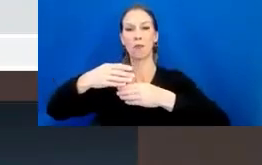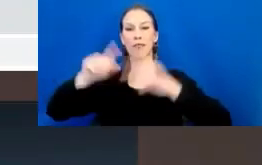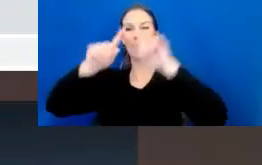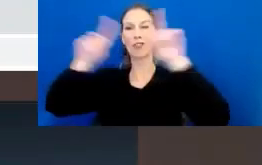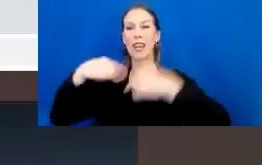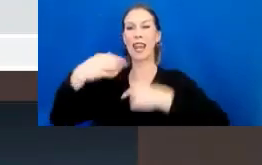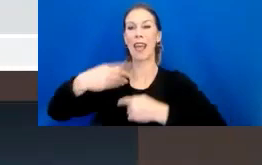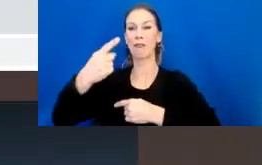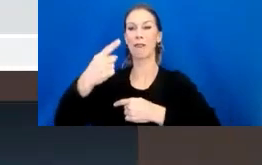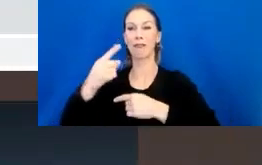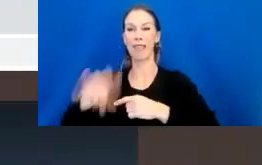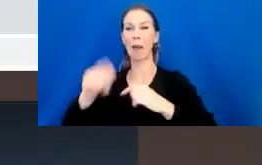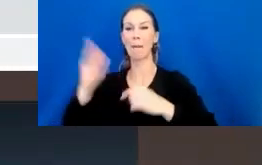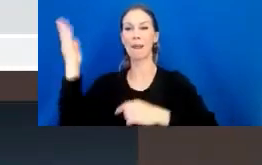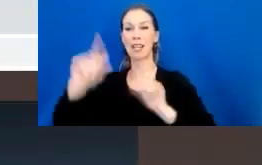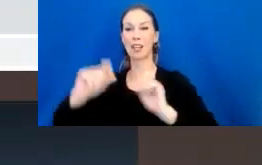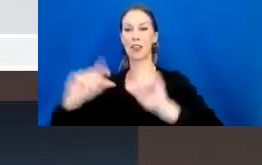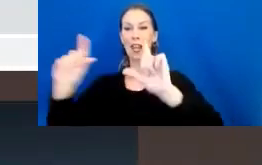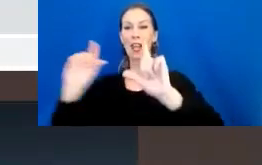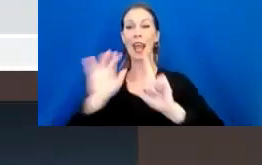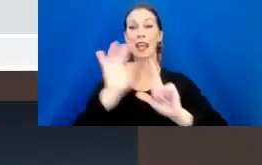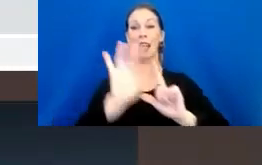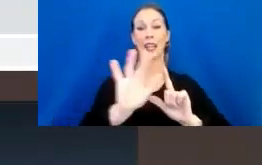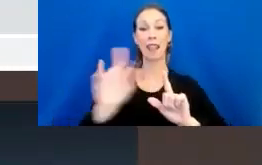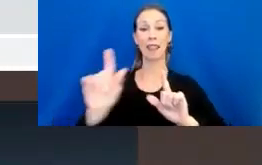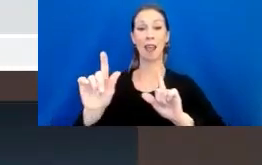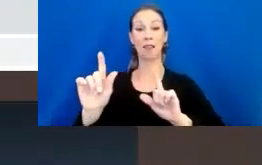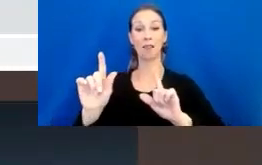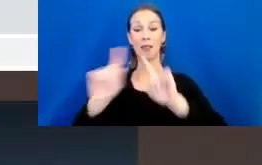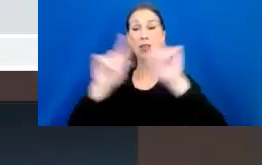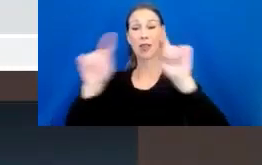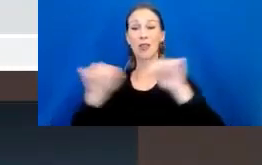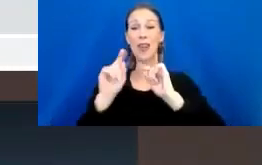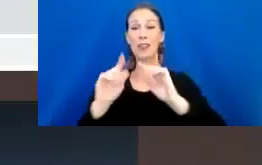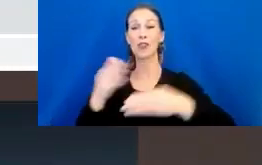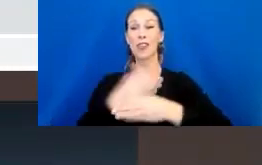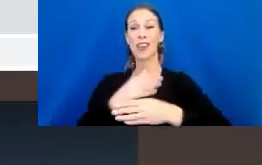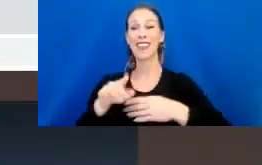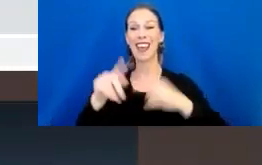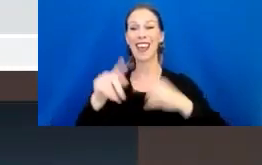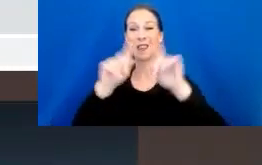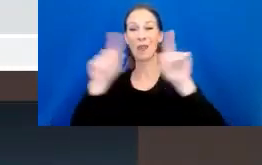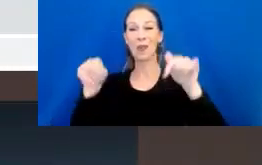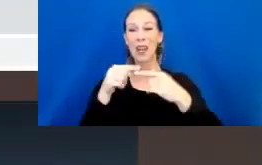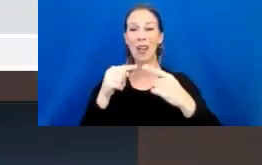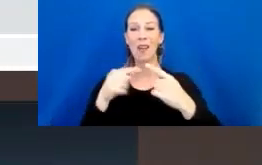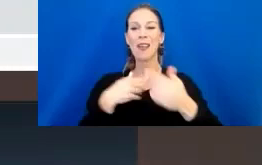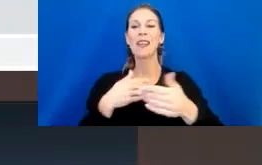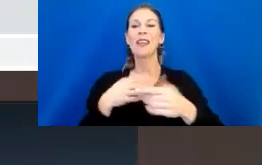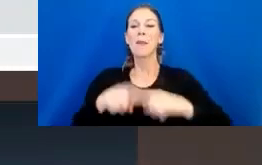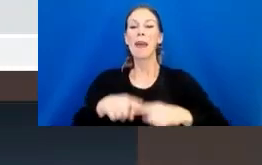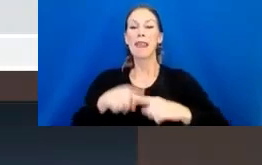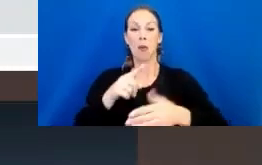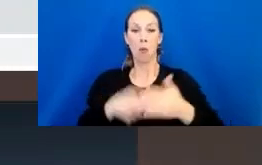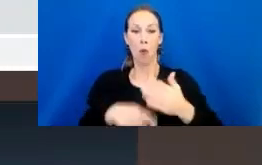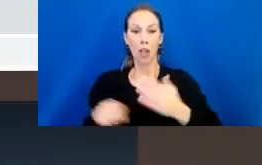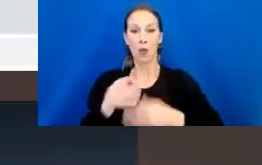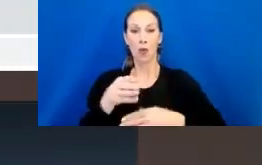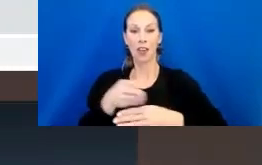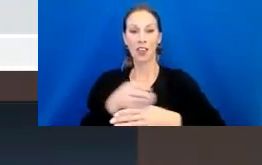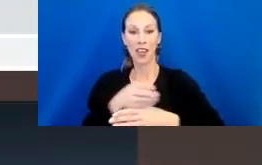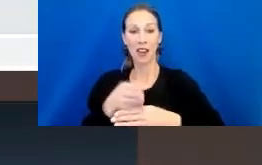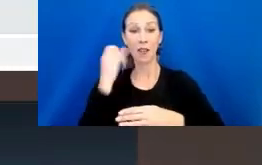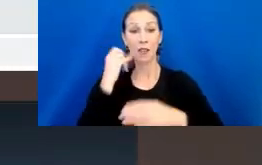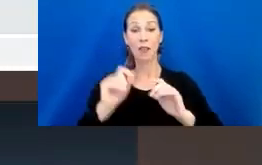on that screen to share that window, or whatever the content is that you're sharing. So if I open up